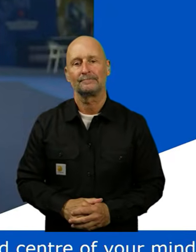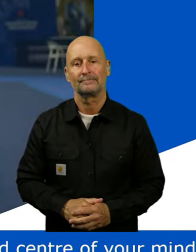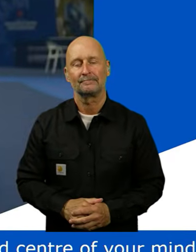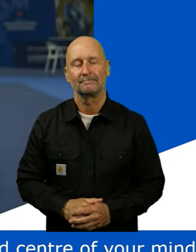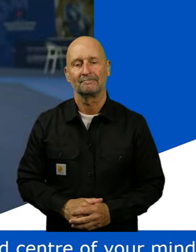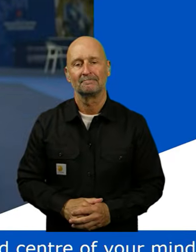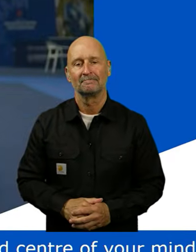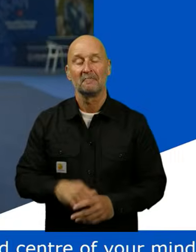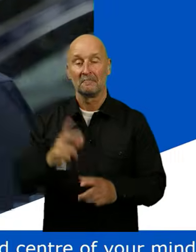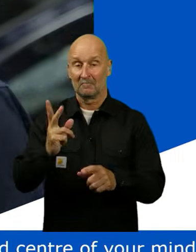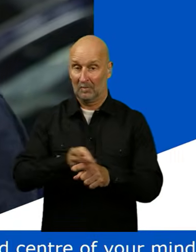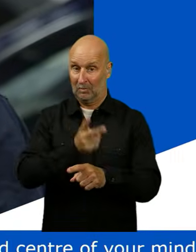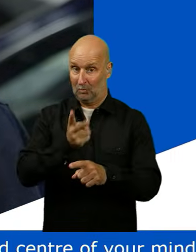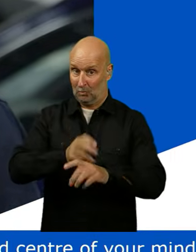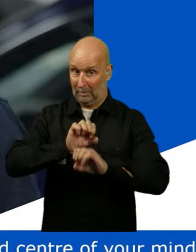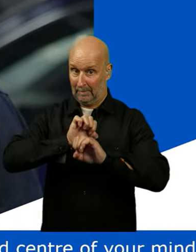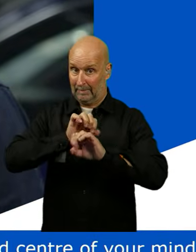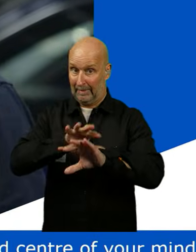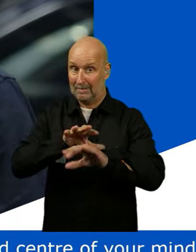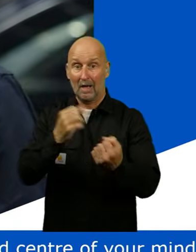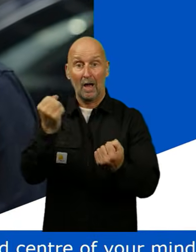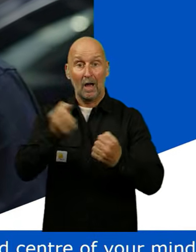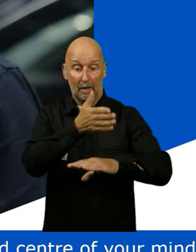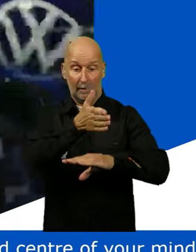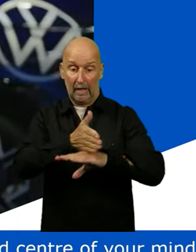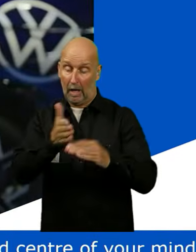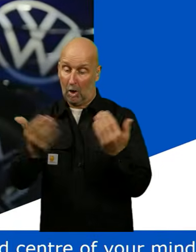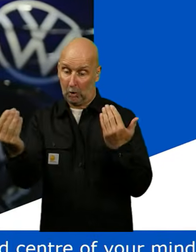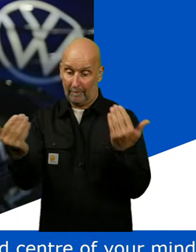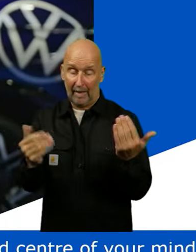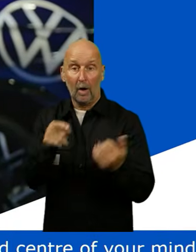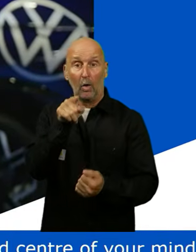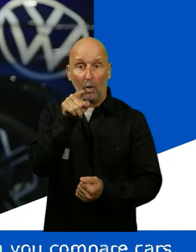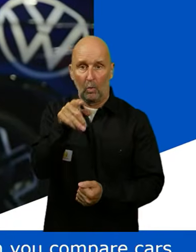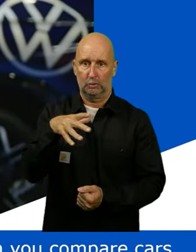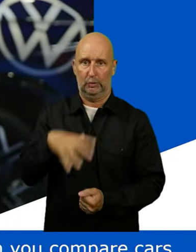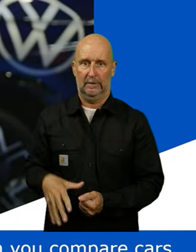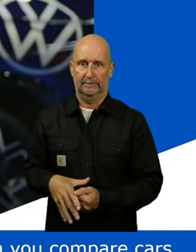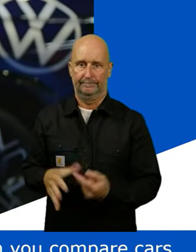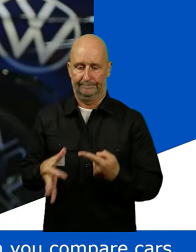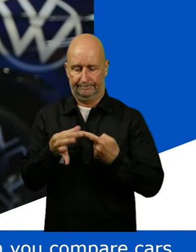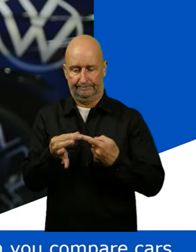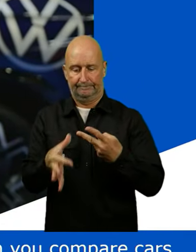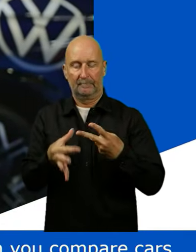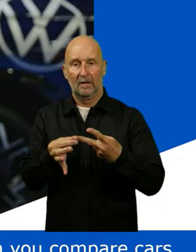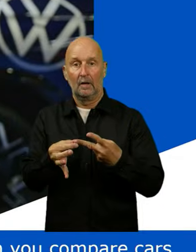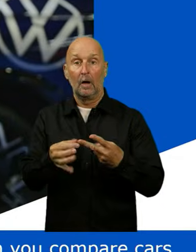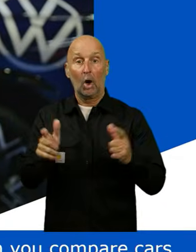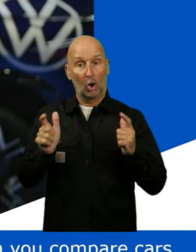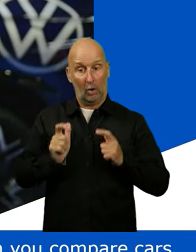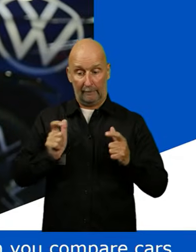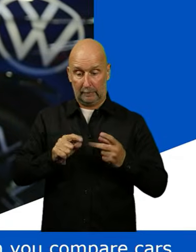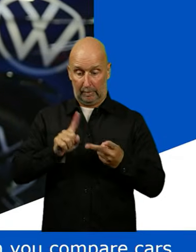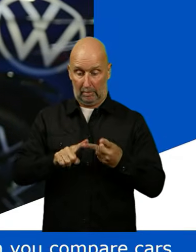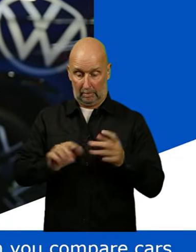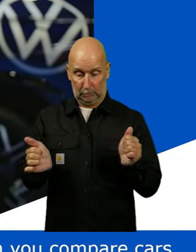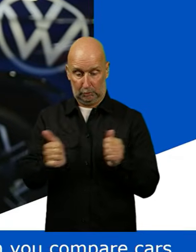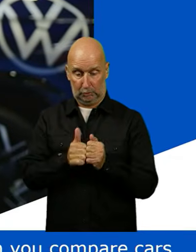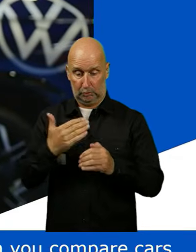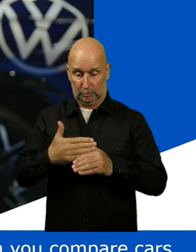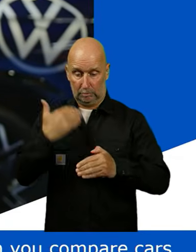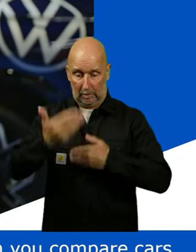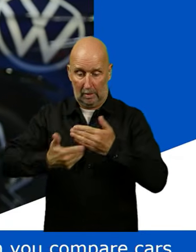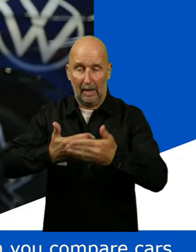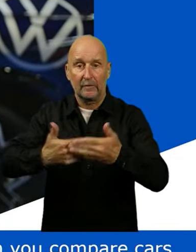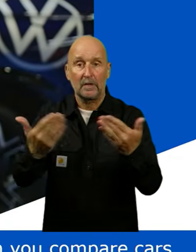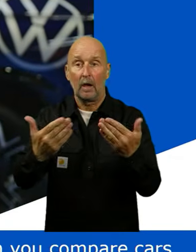So to recap, when you're comparing cars, start with your needs. What do you want from the vehicle? Think about comfort and practicality, how comfortable